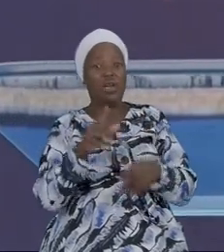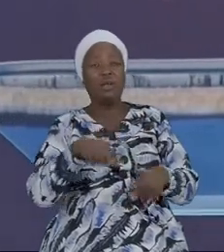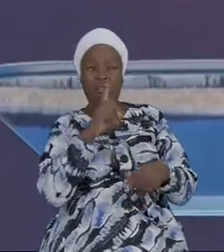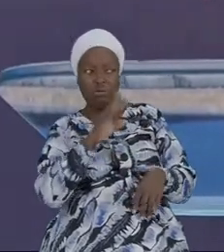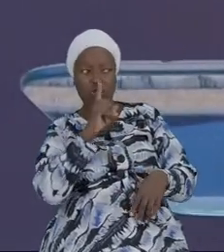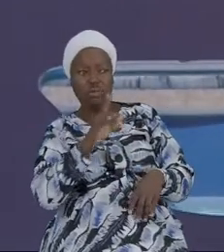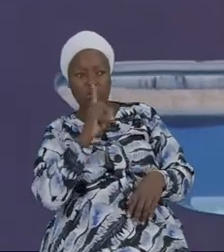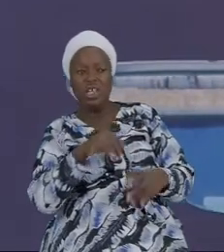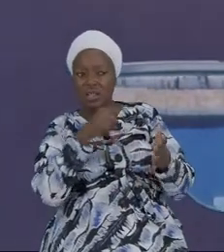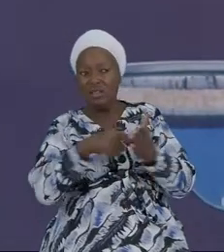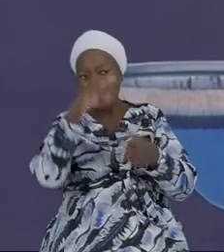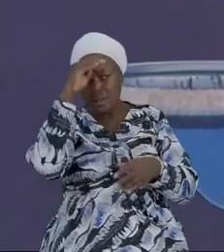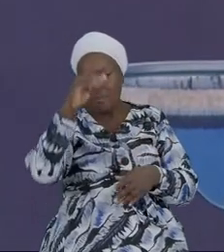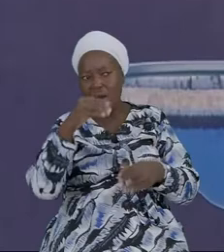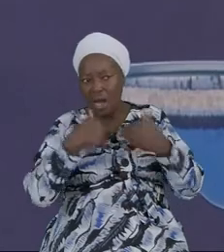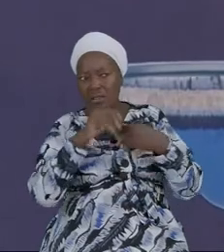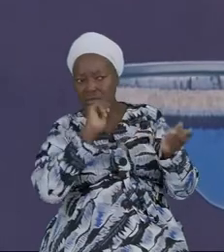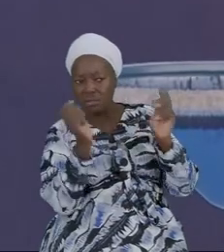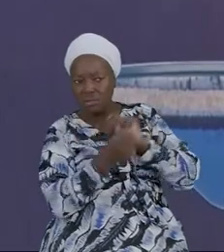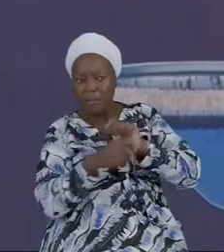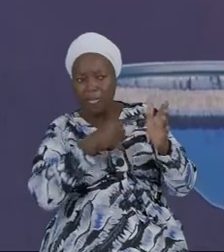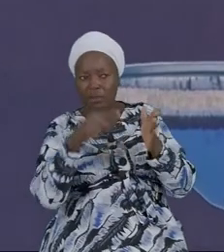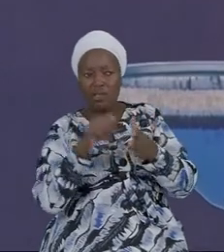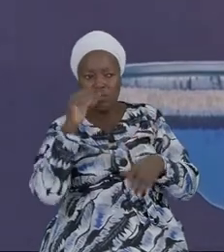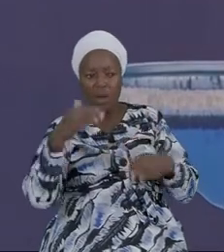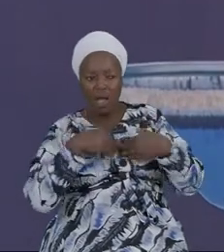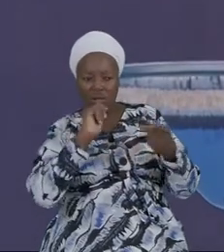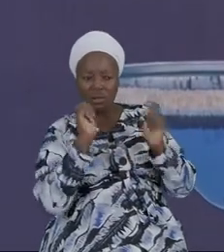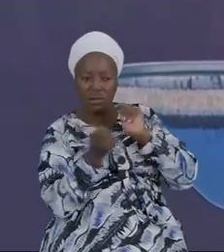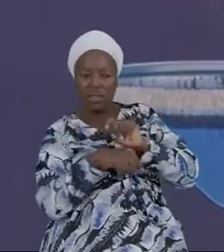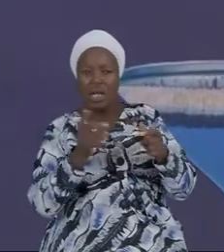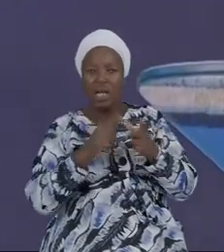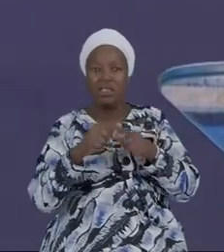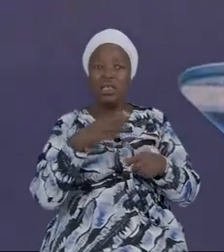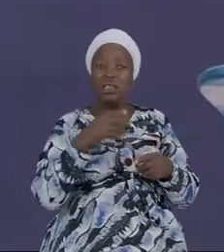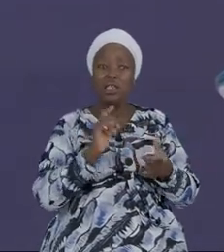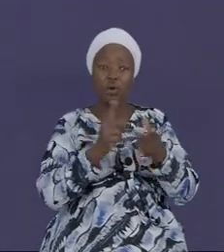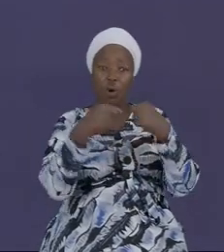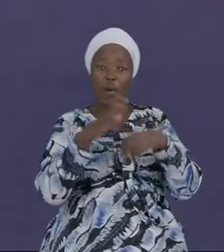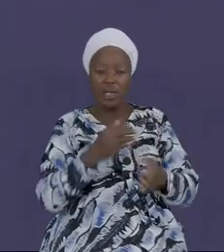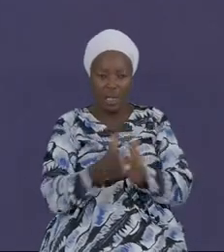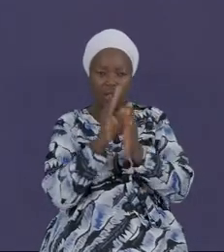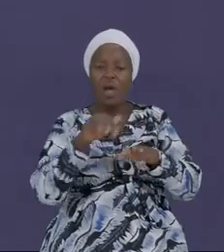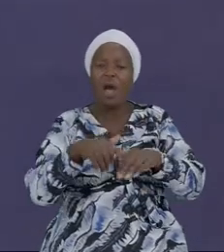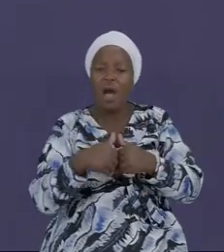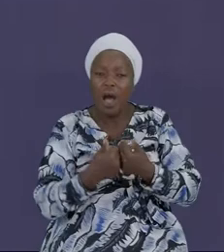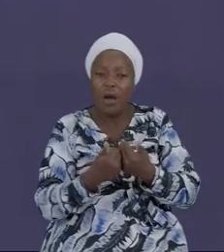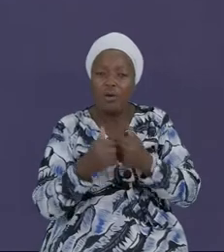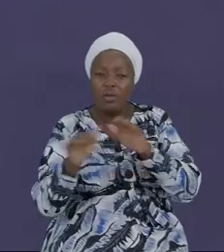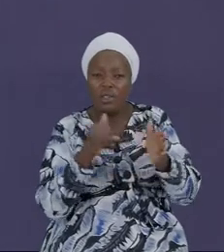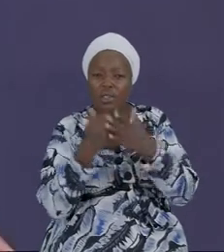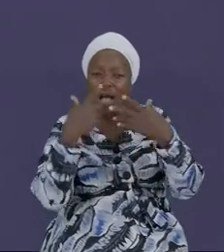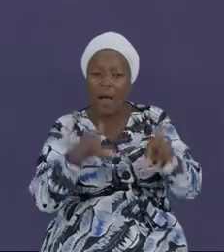truly, this man has changed. This woman has changed. They will come and ask you, how did